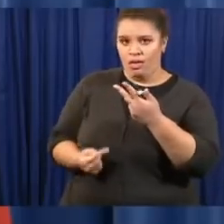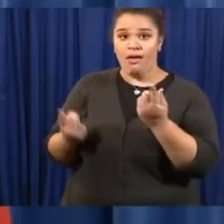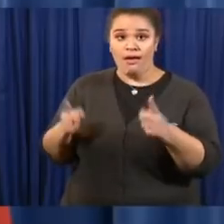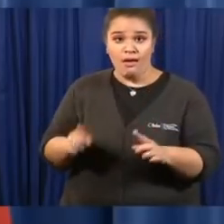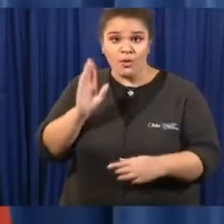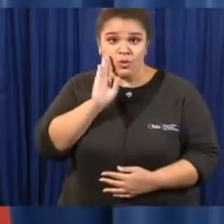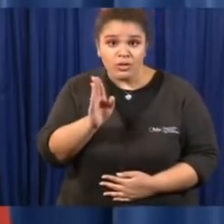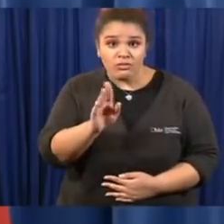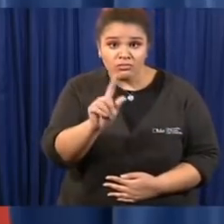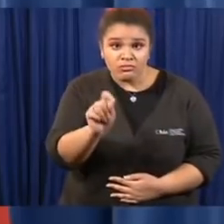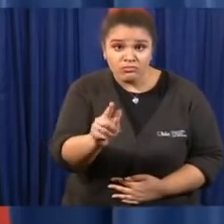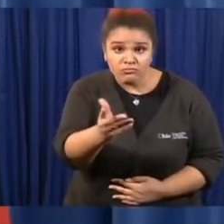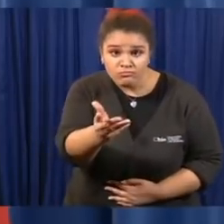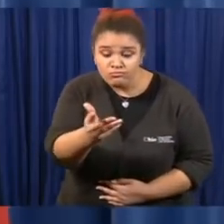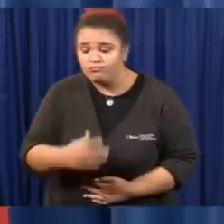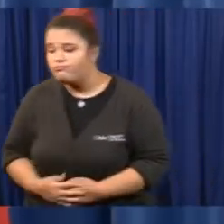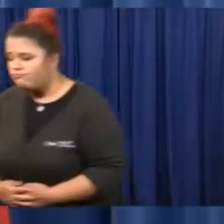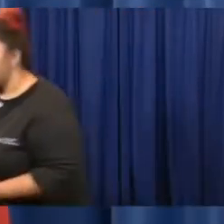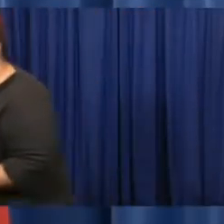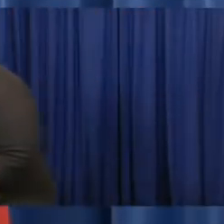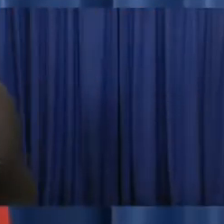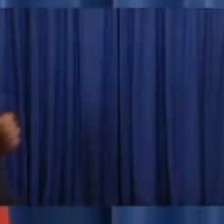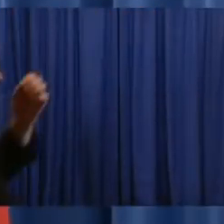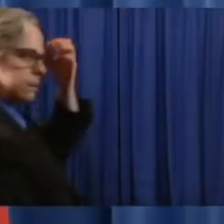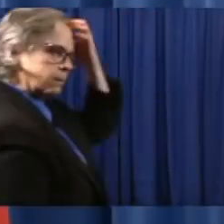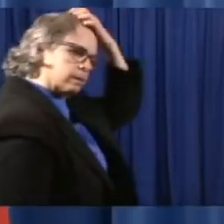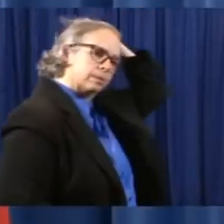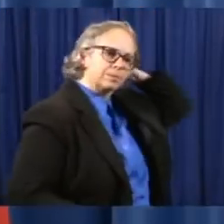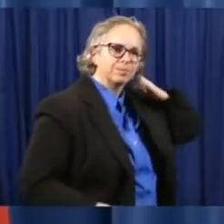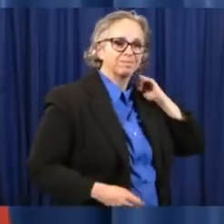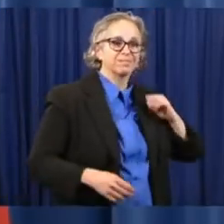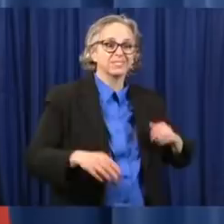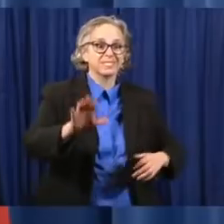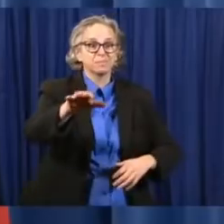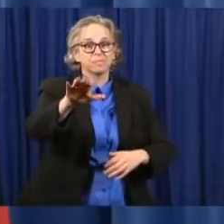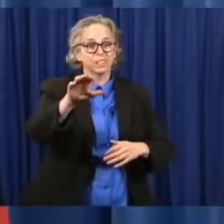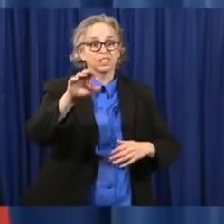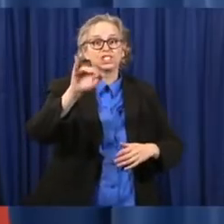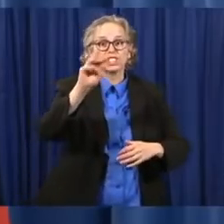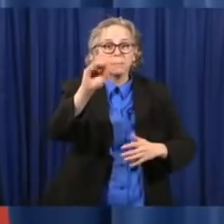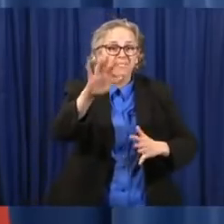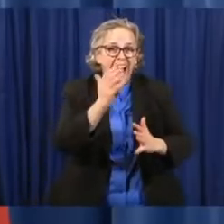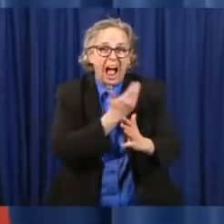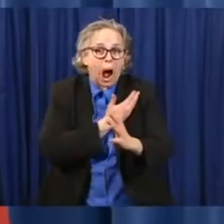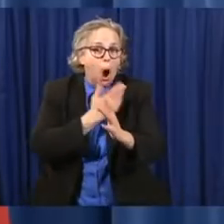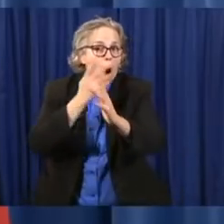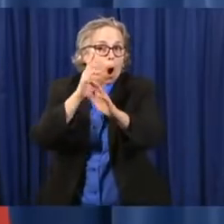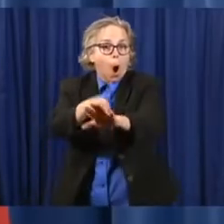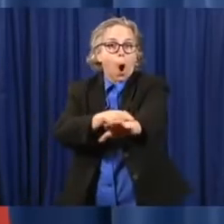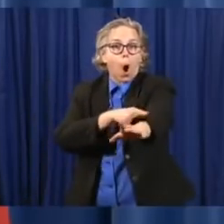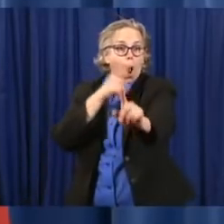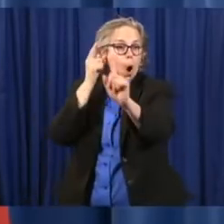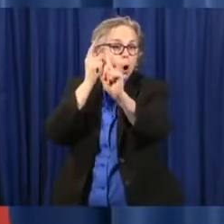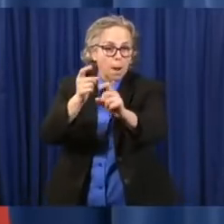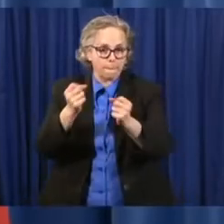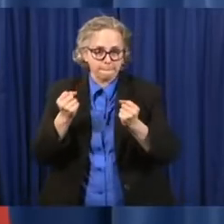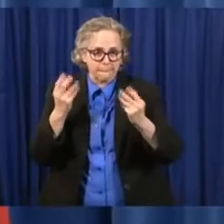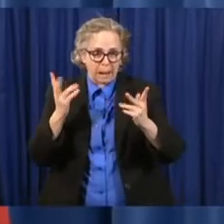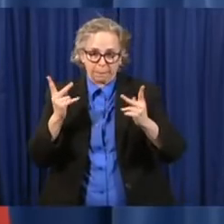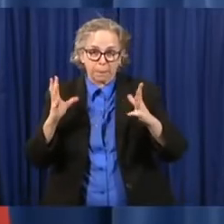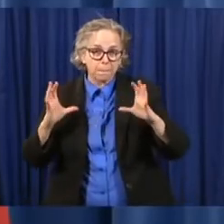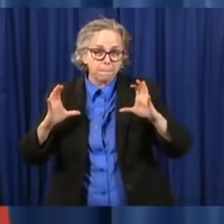The goal, Jim, is to get as many people back to work safely as we can. And